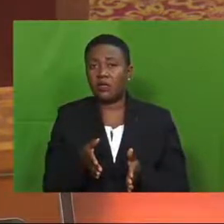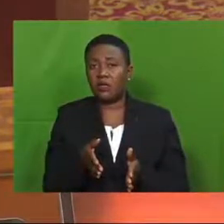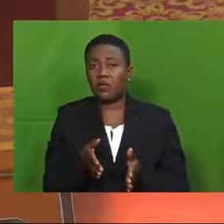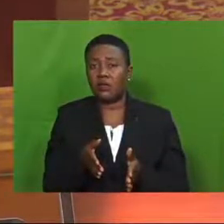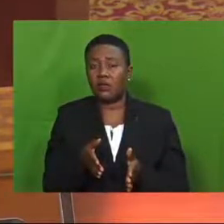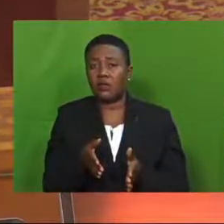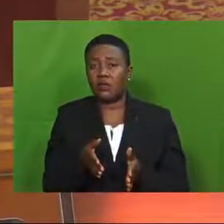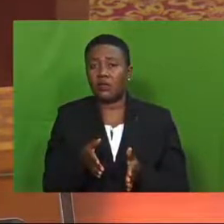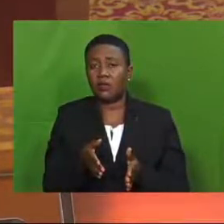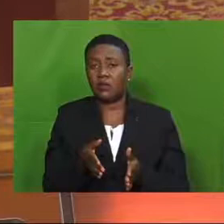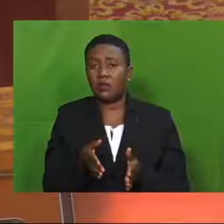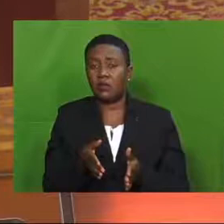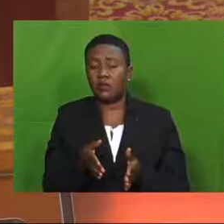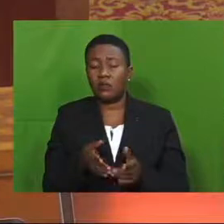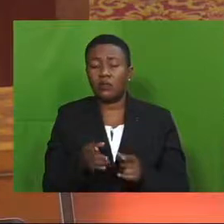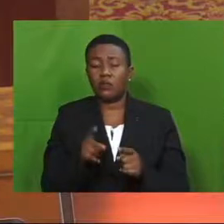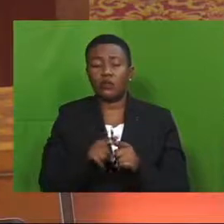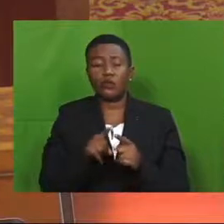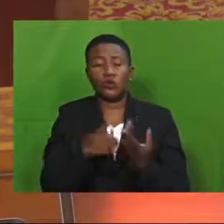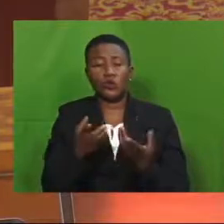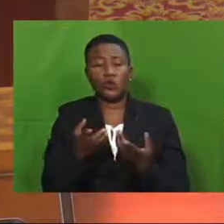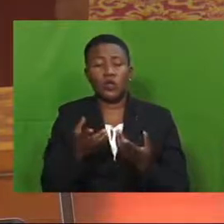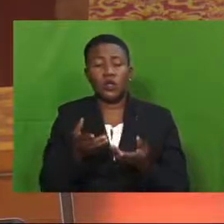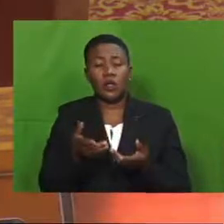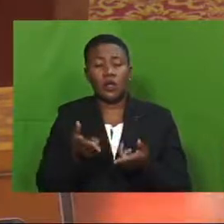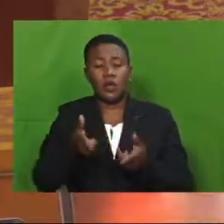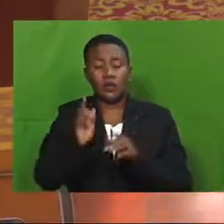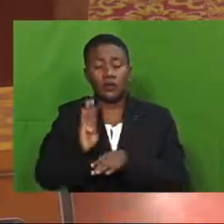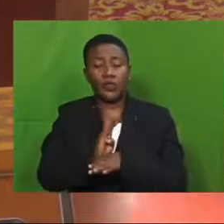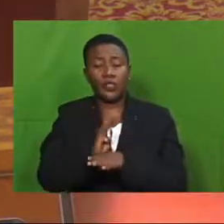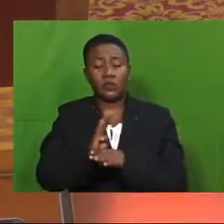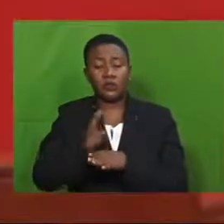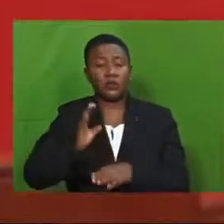the business committee report adopted. Thank you.